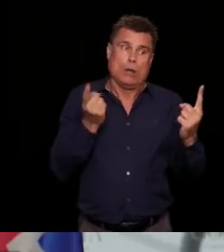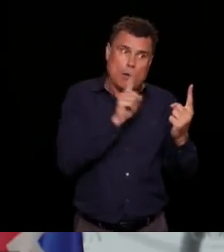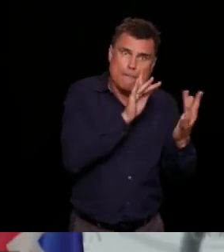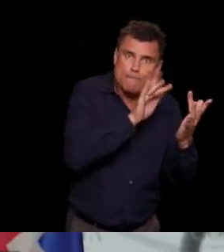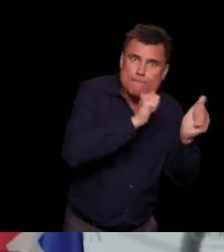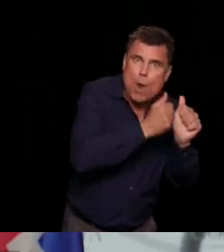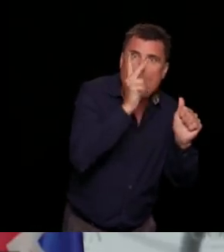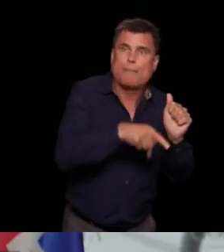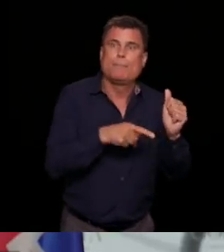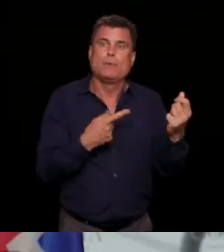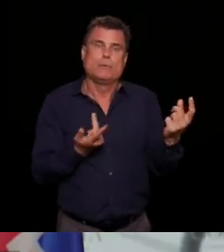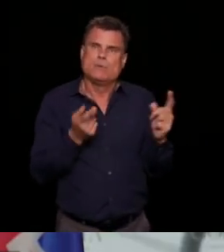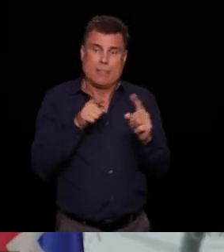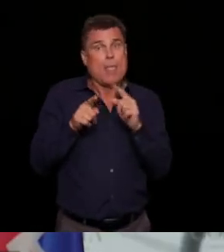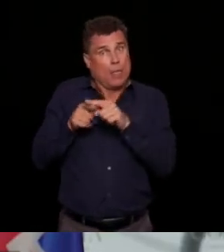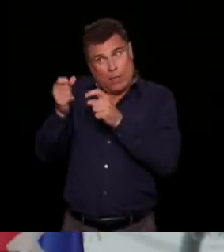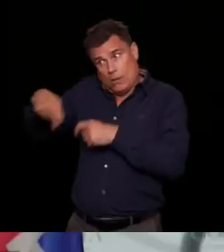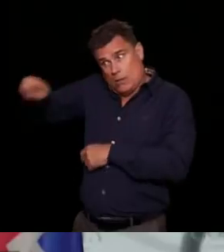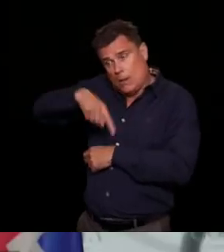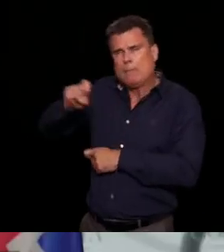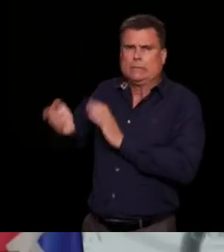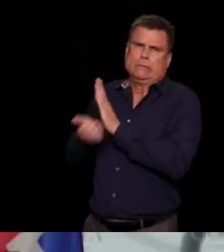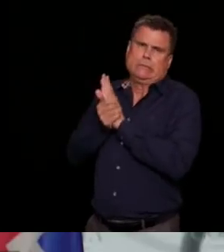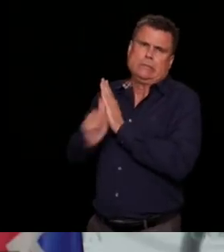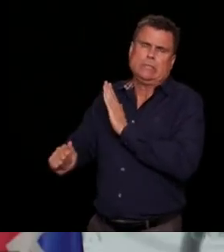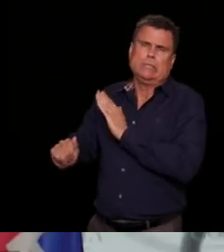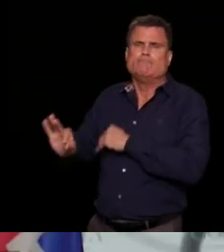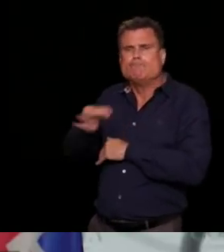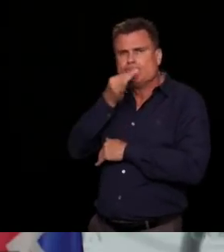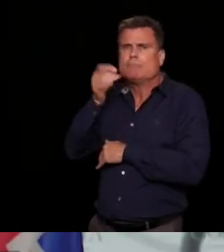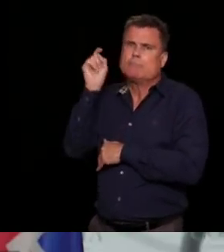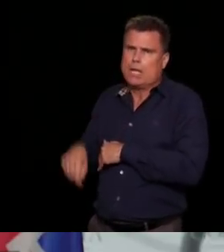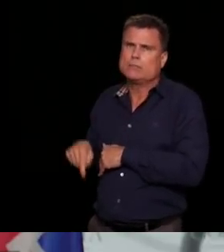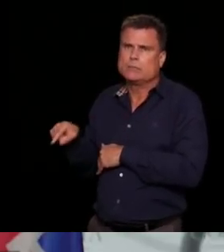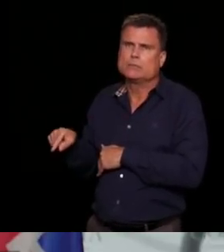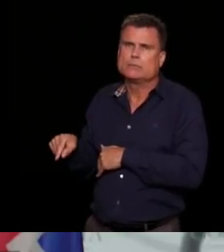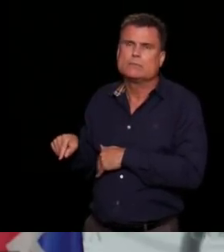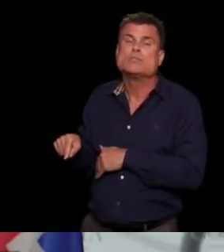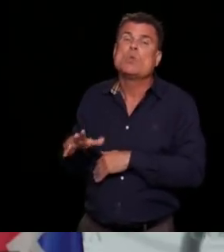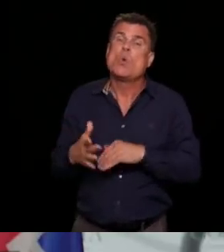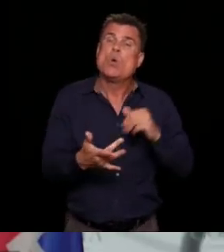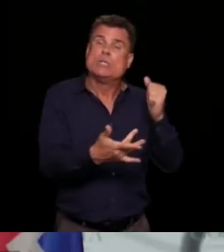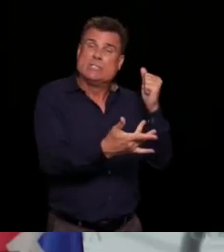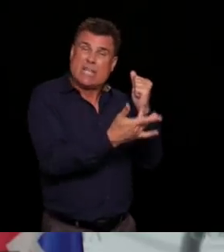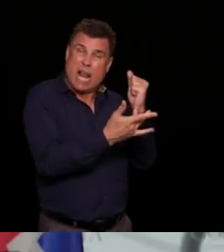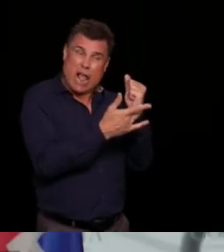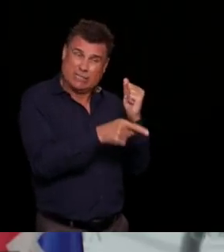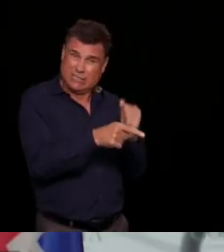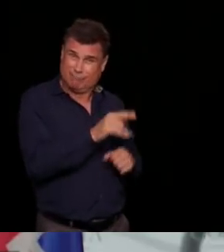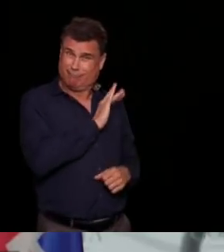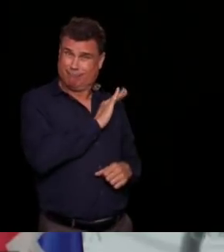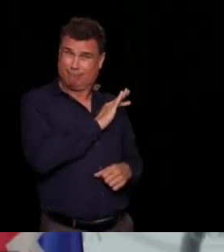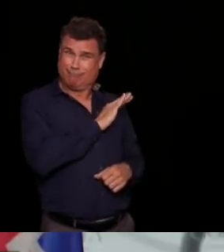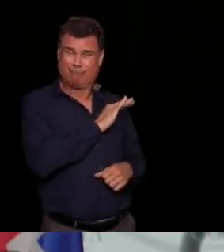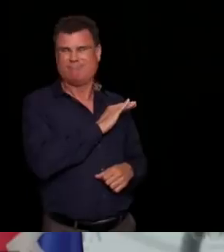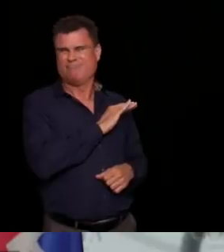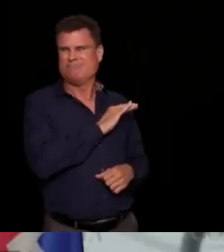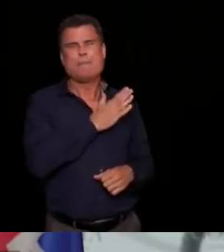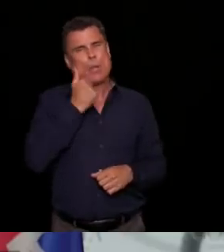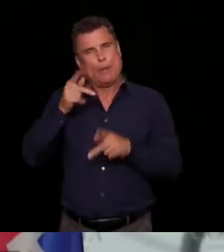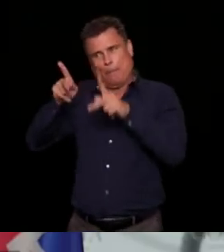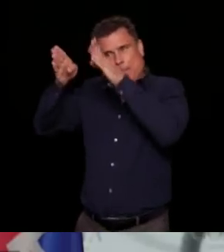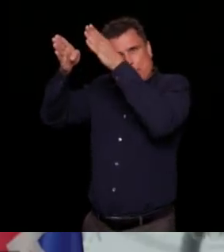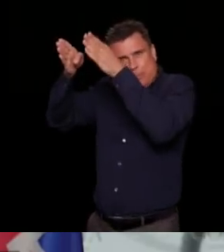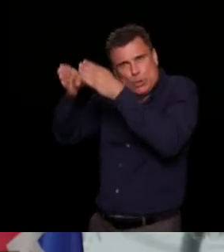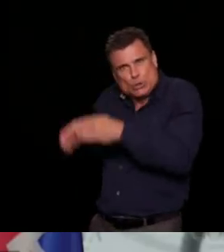clinical practice, and we have a lot of skilled individuals who are doing it, and expanding that capacity is really what we